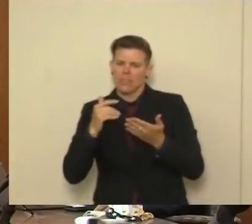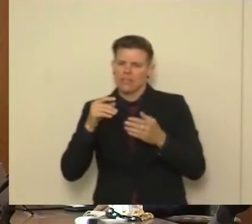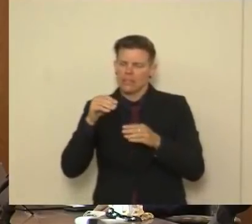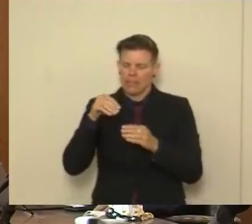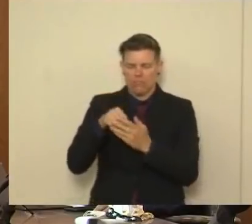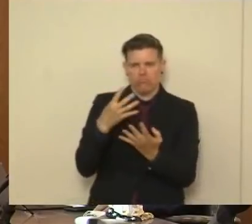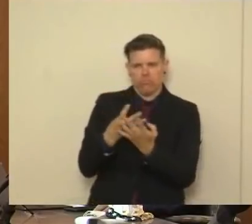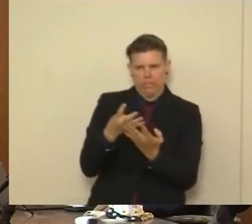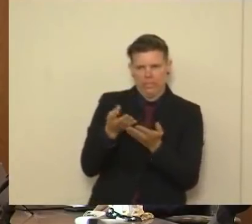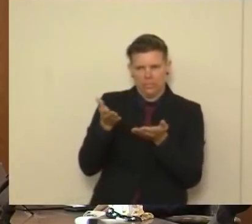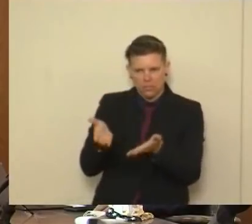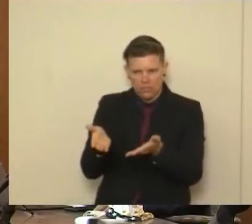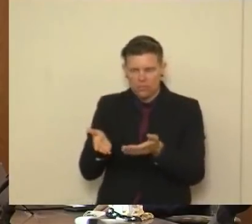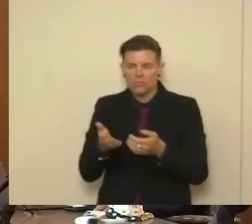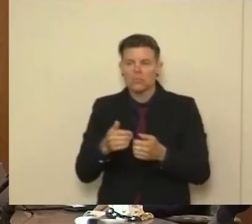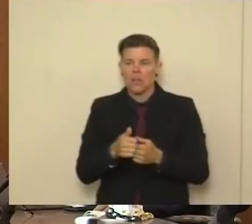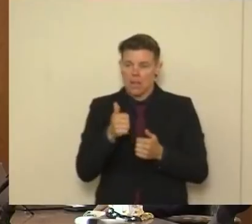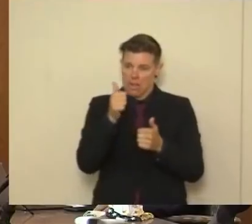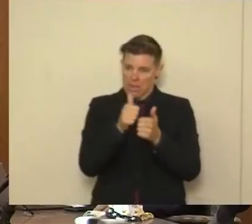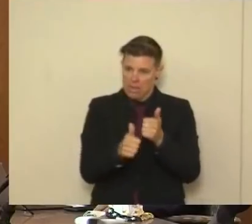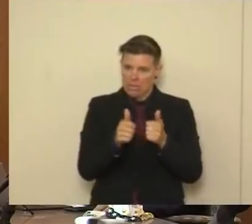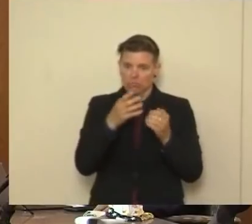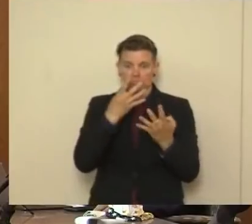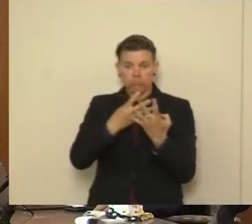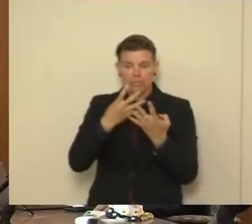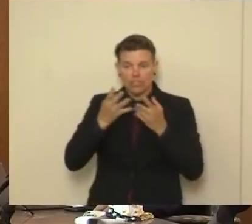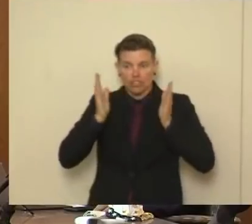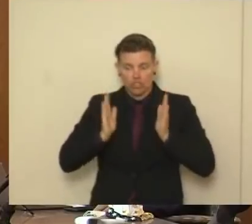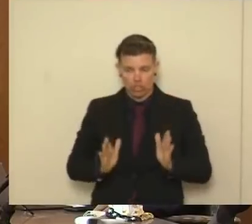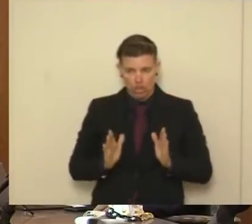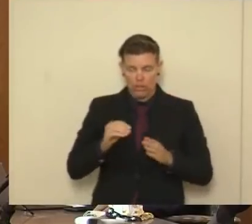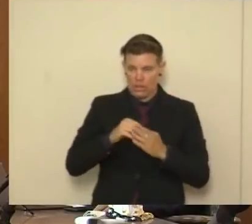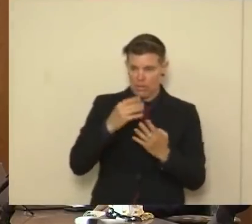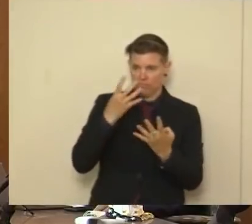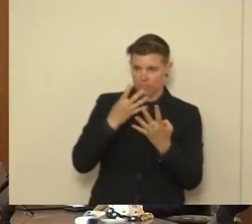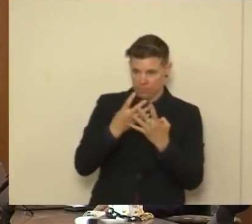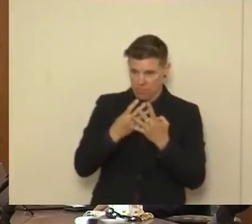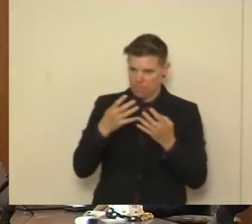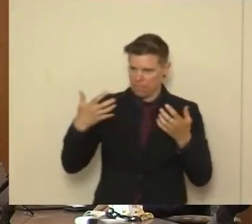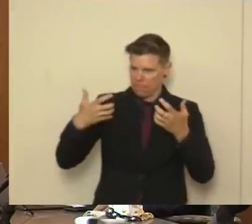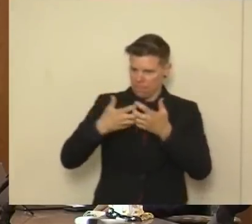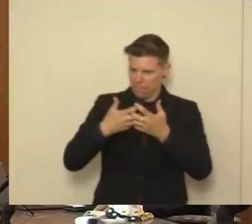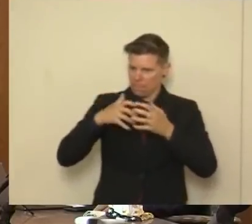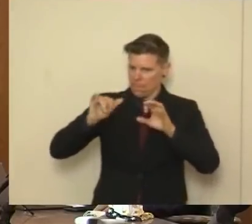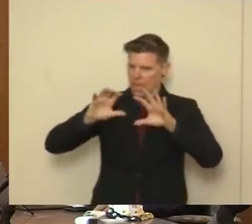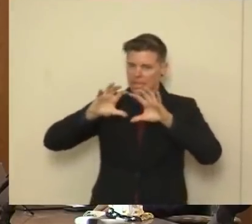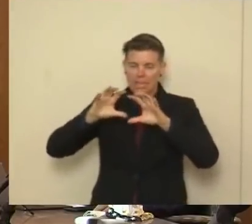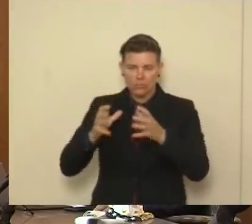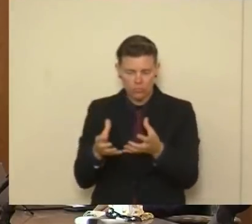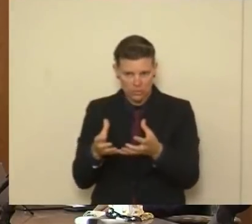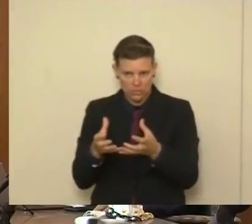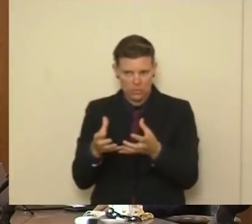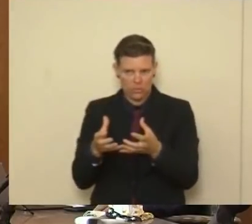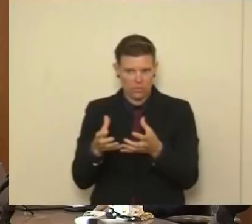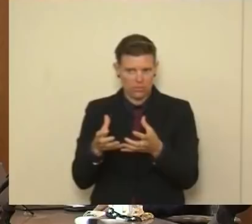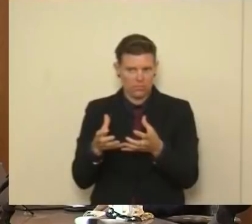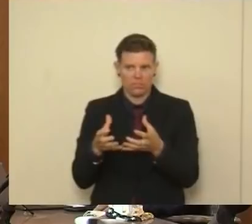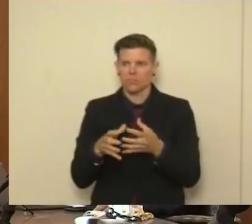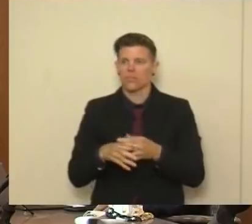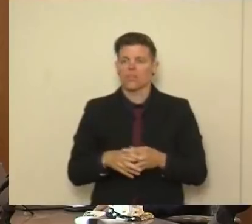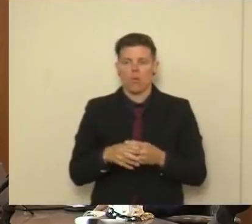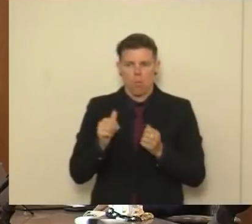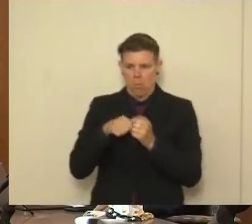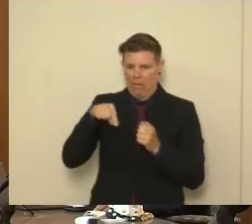now locked up in Otero County fits that category, and especially with a COVID-19 infection